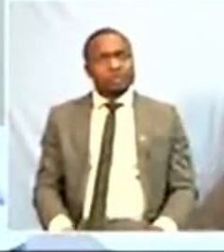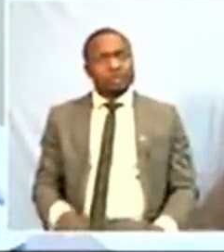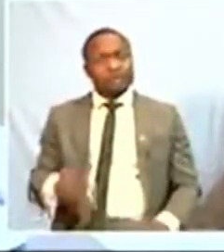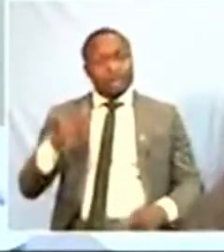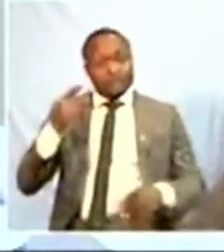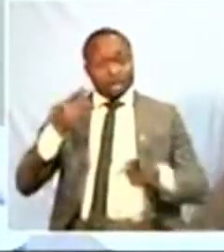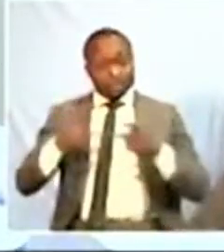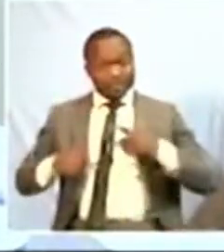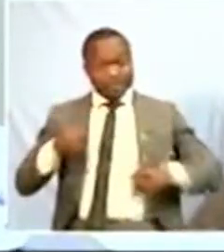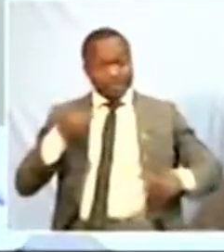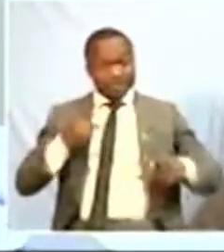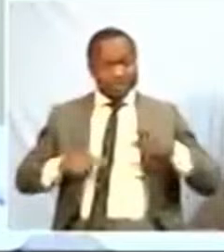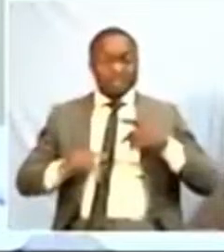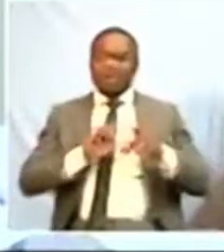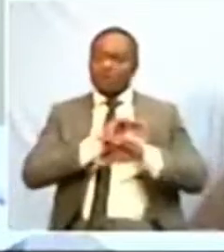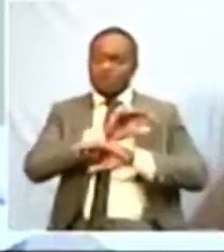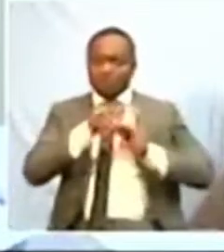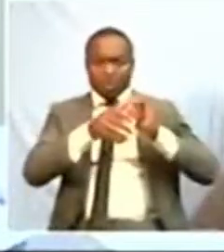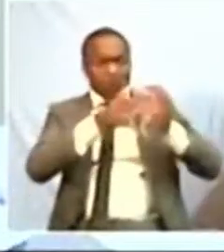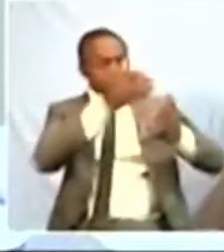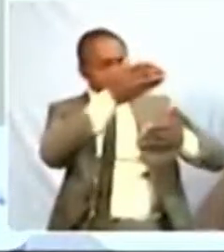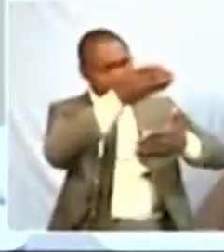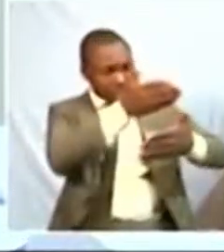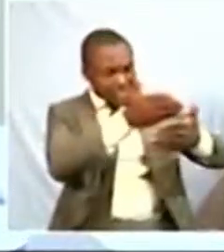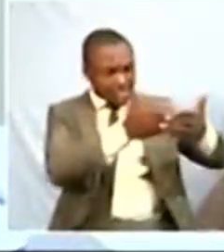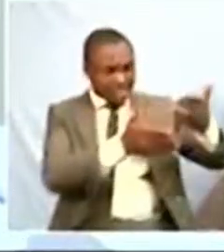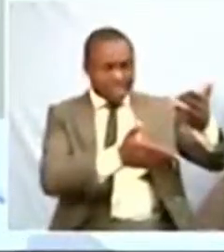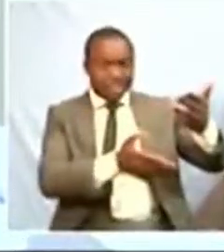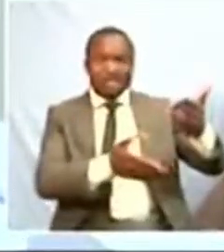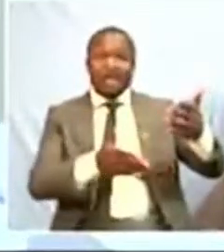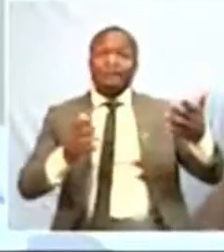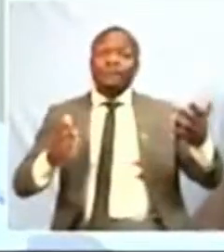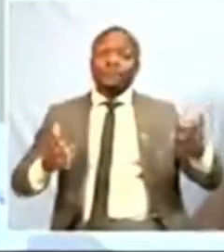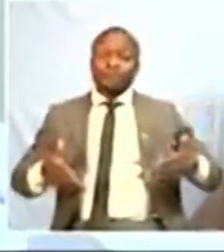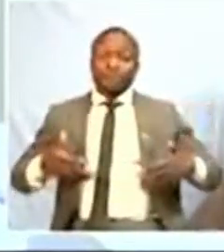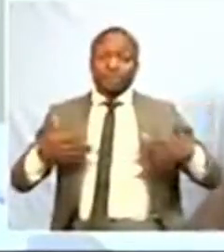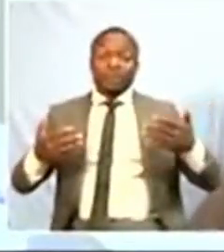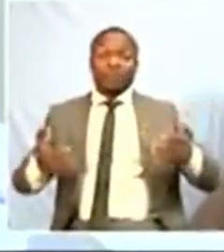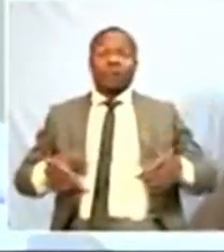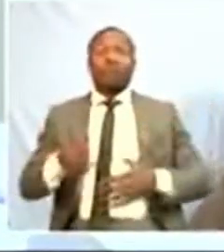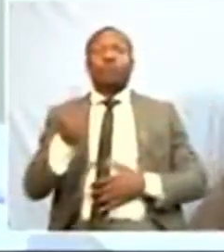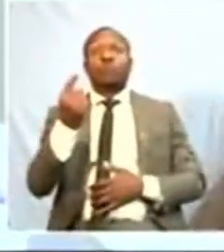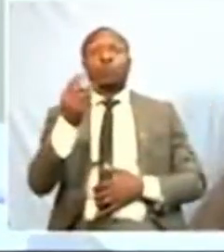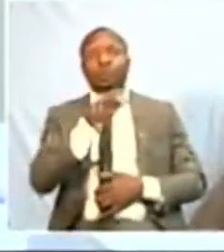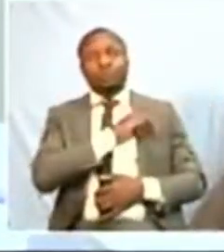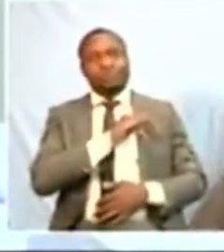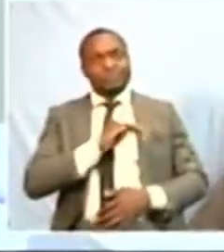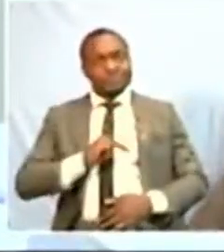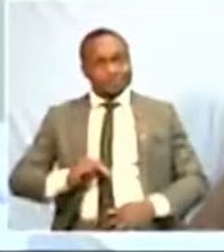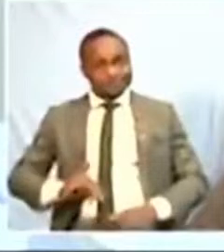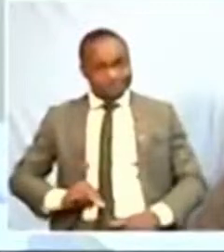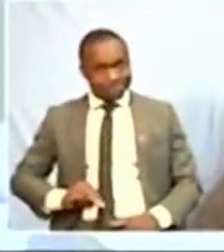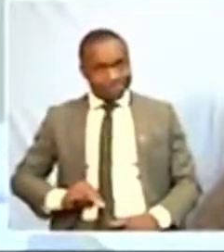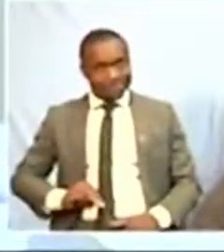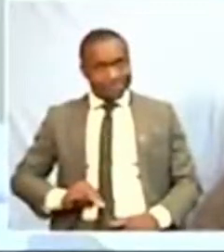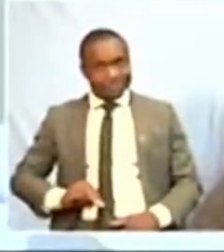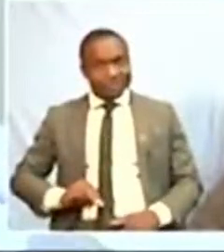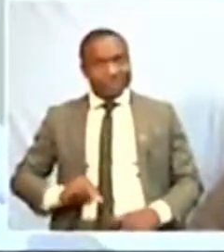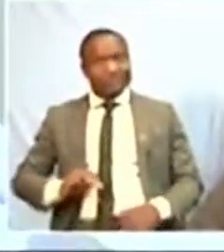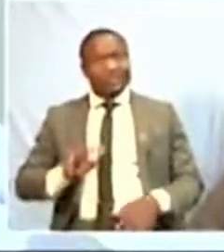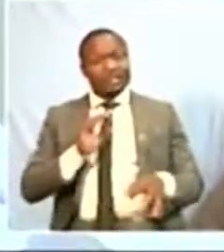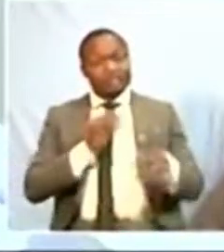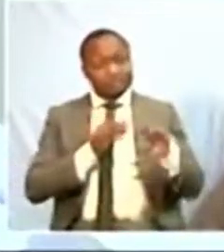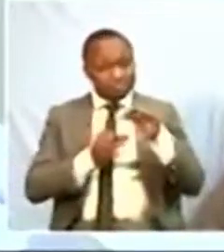Kamfisa. All these, I'm happy one of the members analyzed and